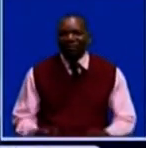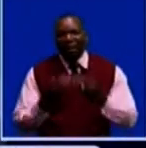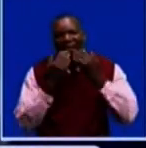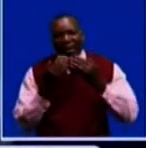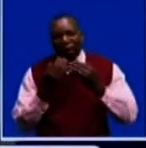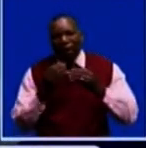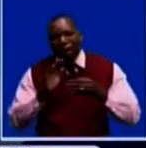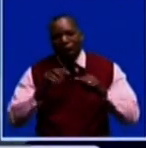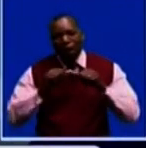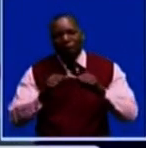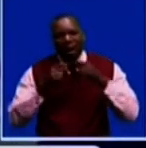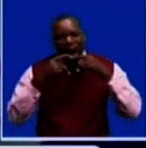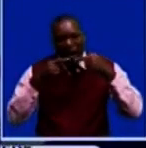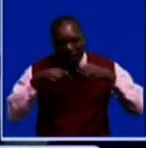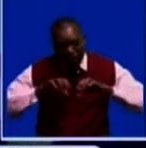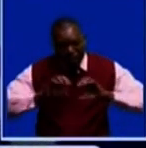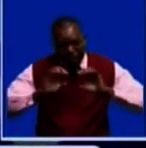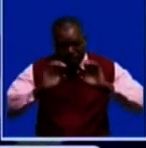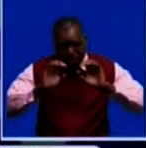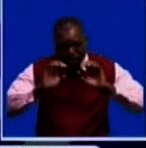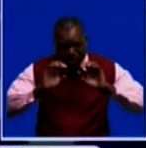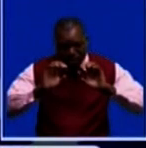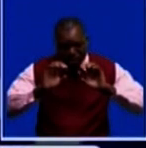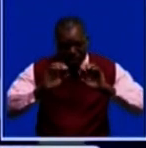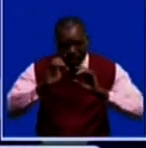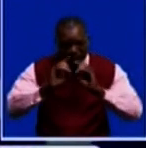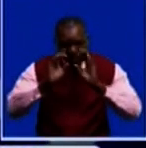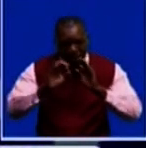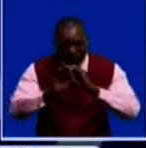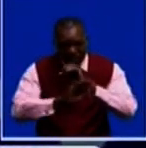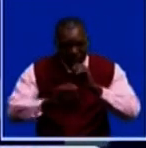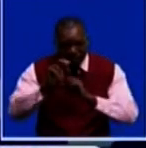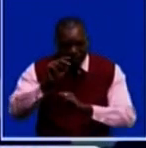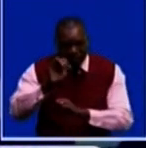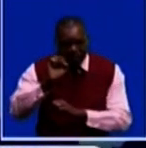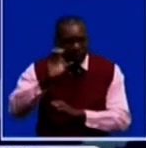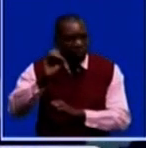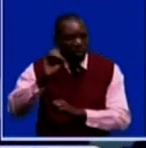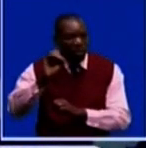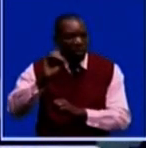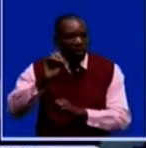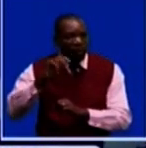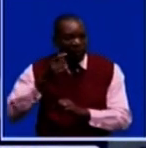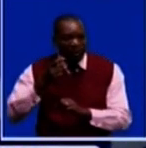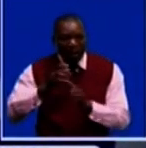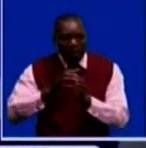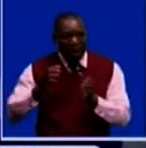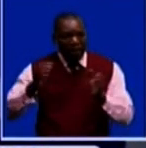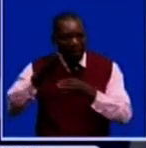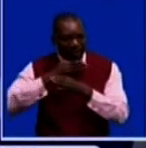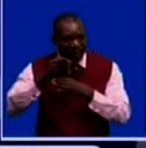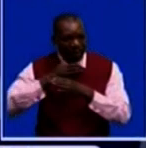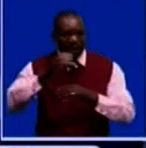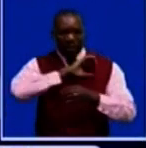for still staying with us. We continue with the news. NISCO Foundation Director Yasa Karin says the company has continued to expand its